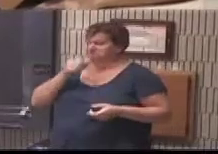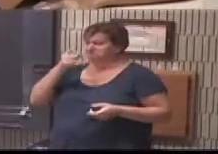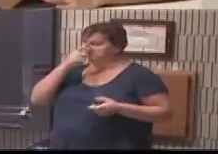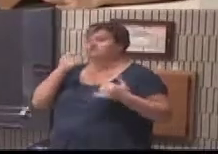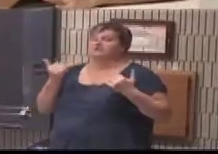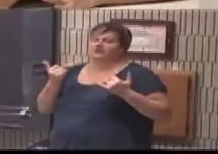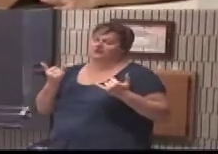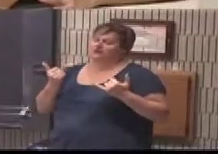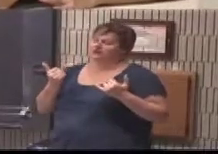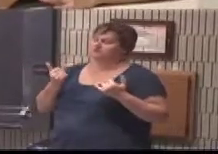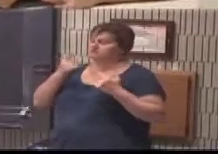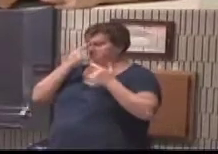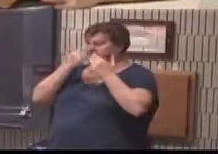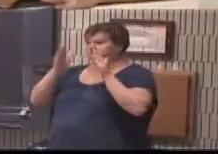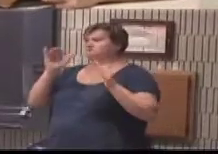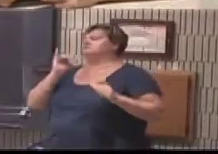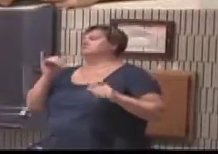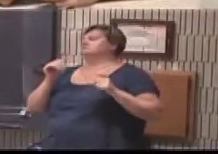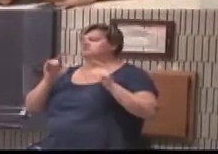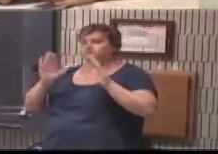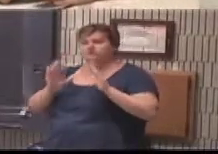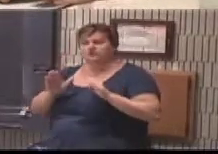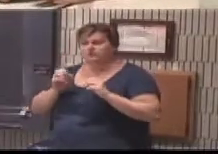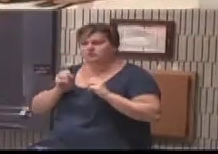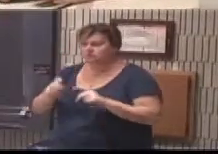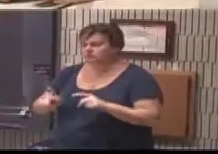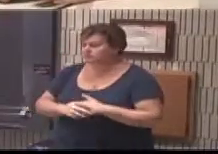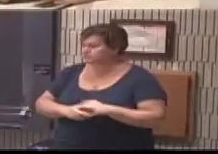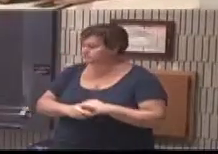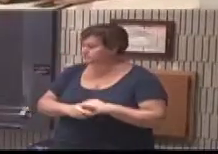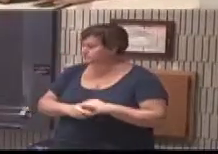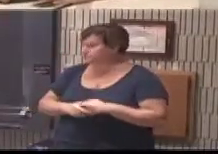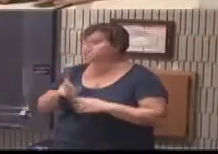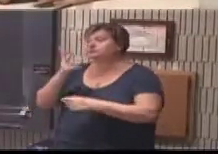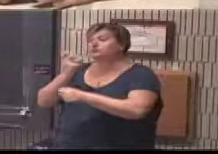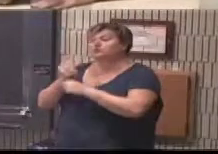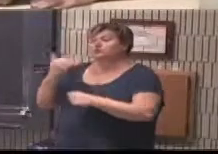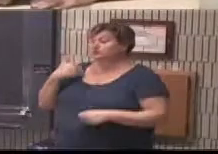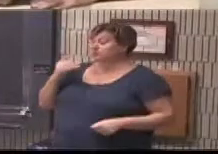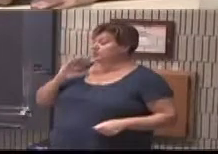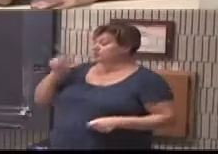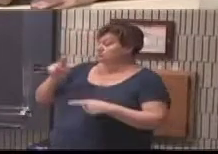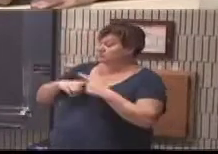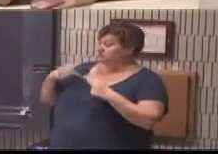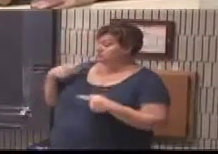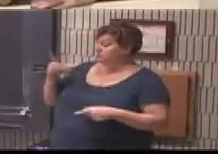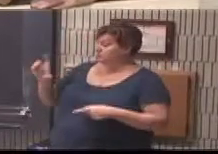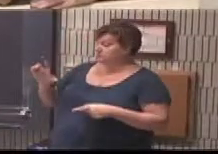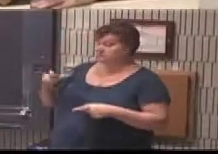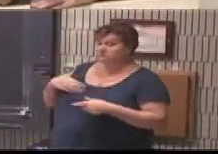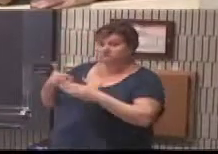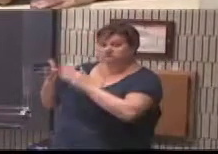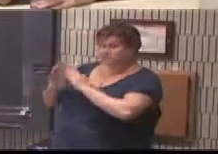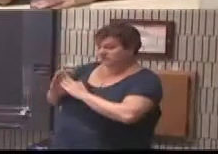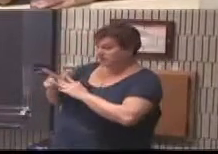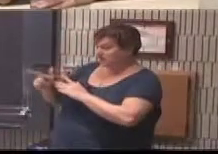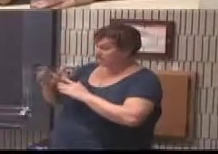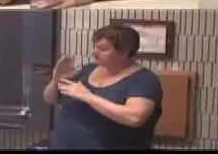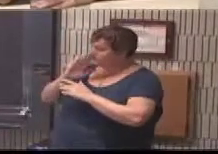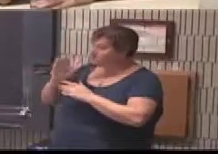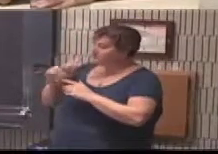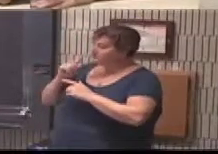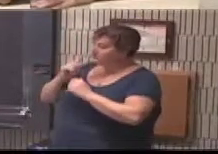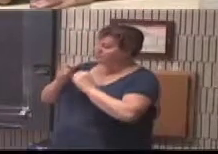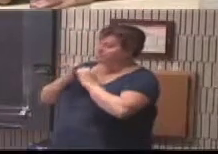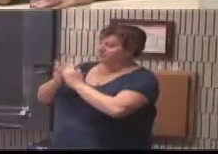me. When I went to Washington, D.C. 2 years ago, we asked that our Congress support an improved package for veterans